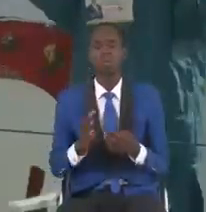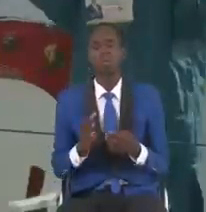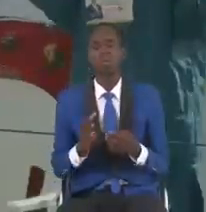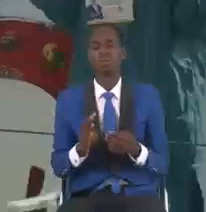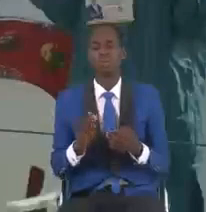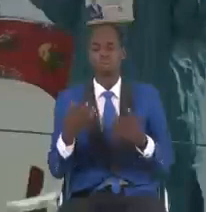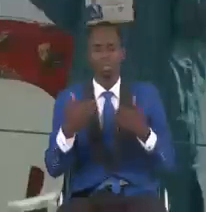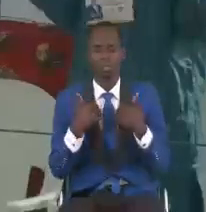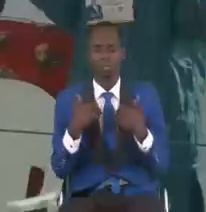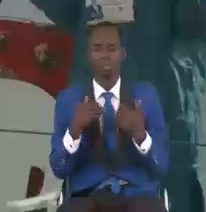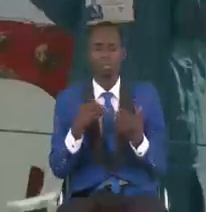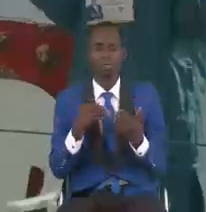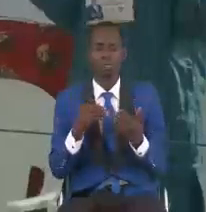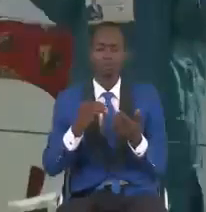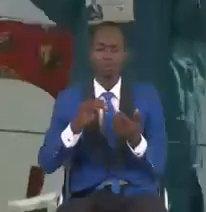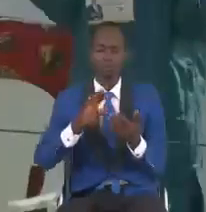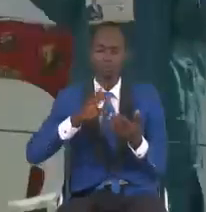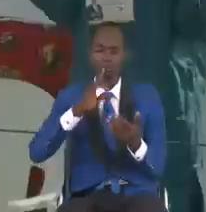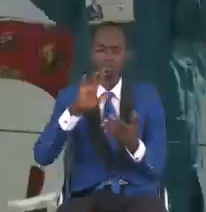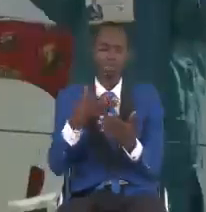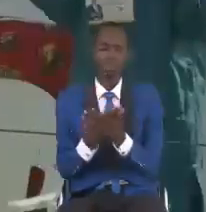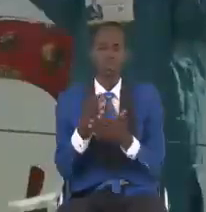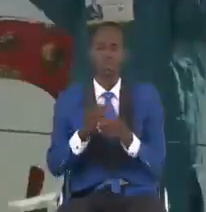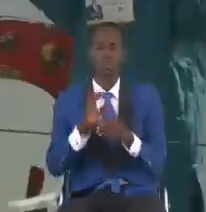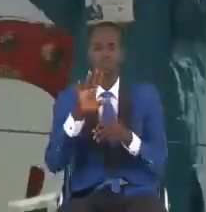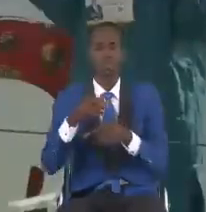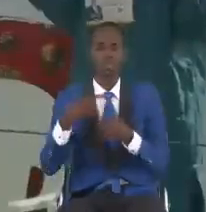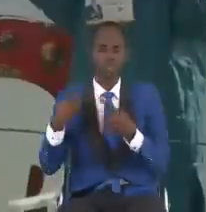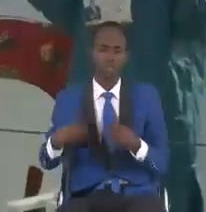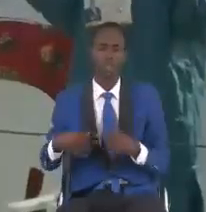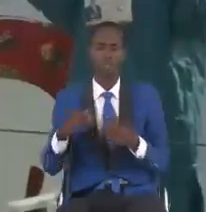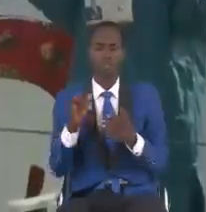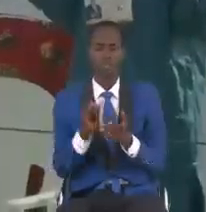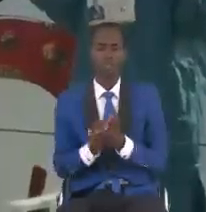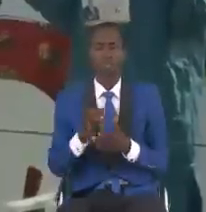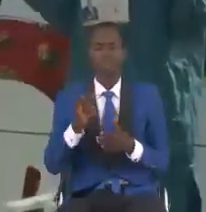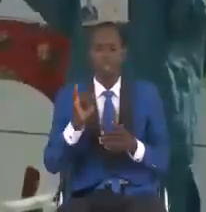heart. Now I am ready.